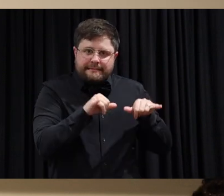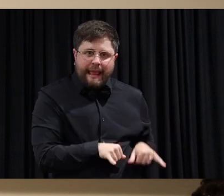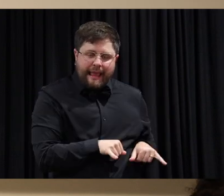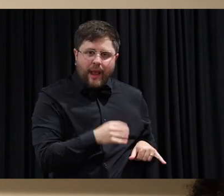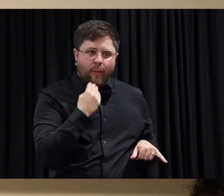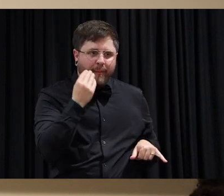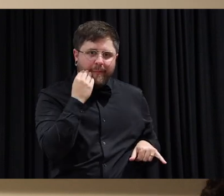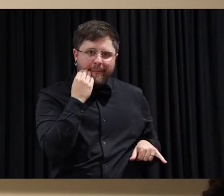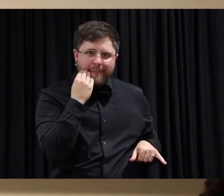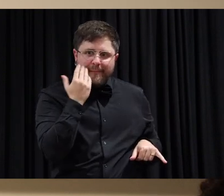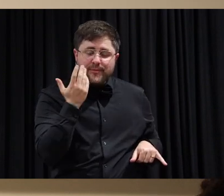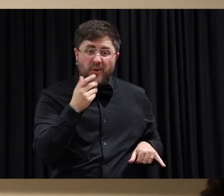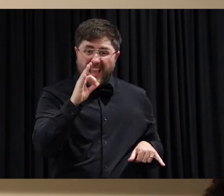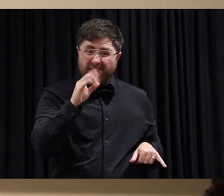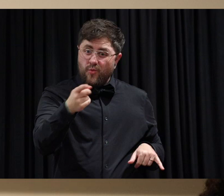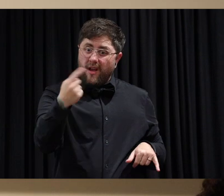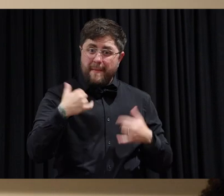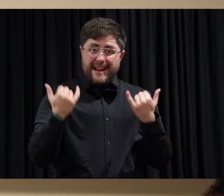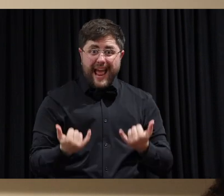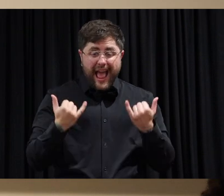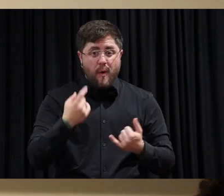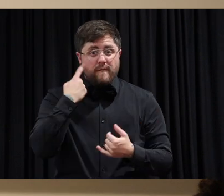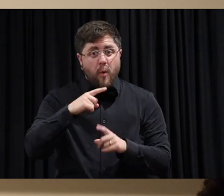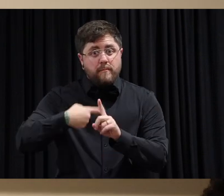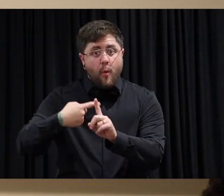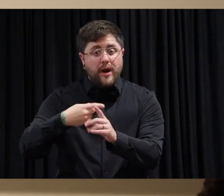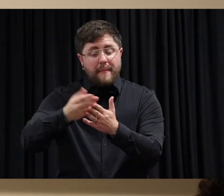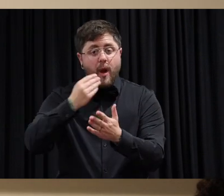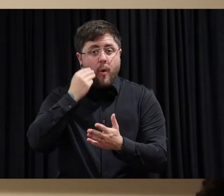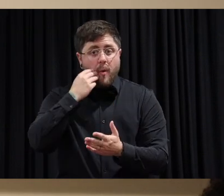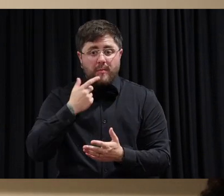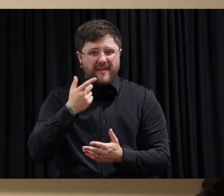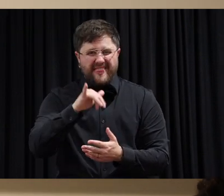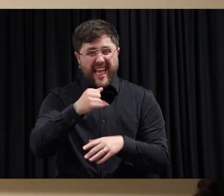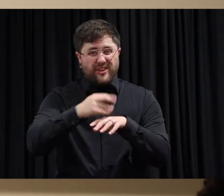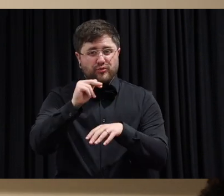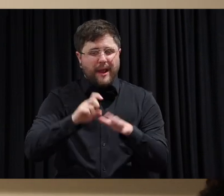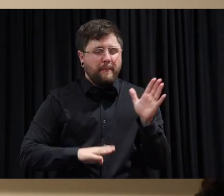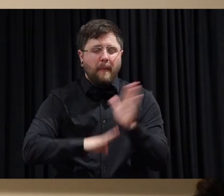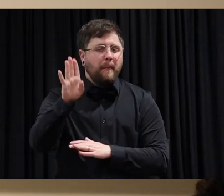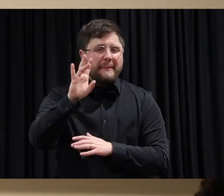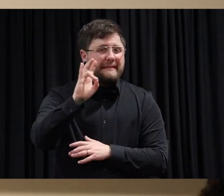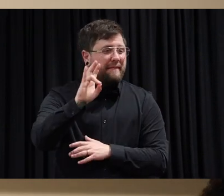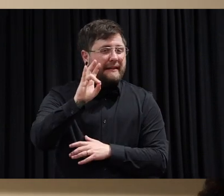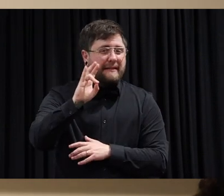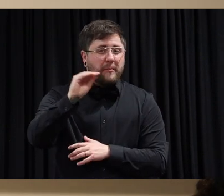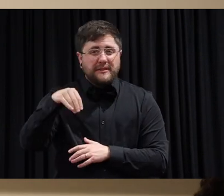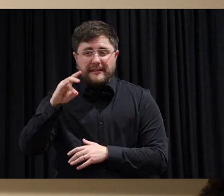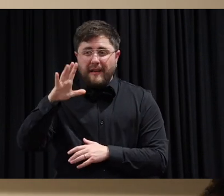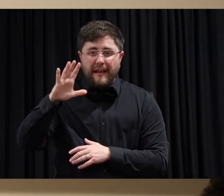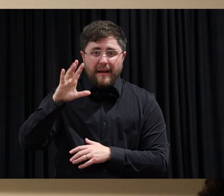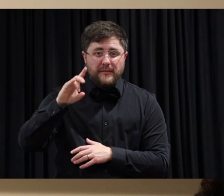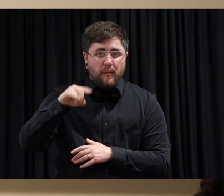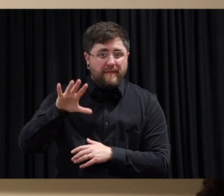the interest rate that we quote when you come in for a mortgage, has skyrocketed in the last 3 years. It's 7.75%, something like that right now. Mm-hmm. The effective interest rate,